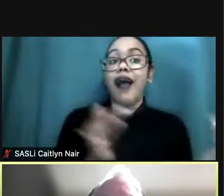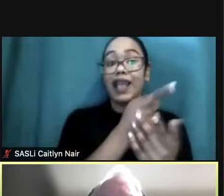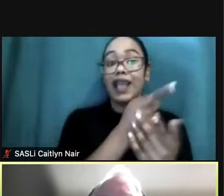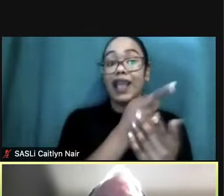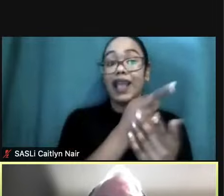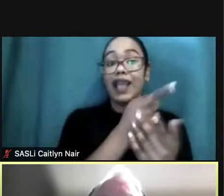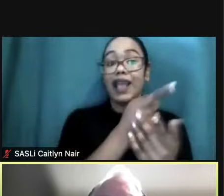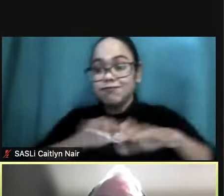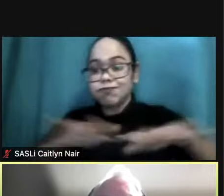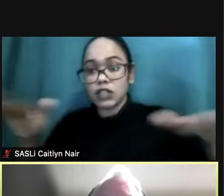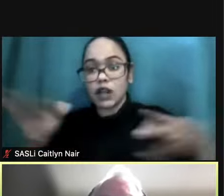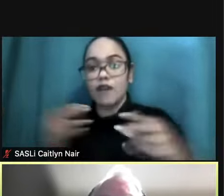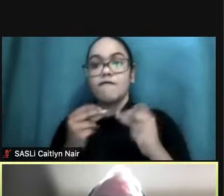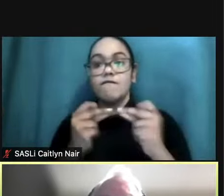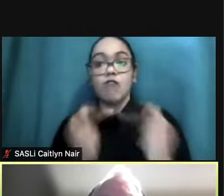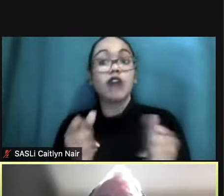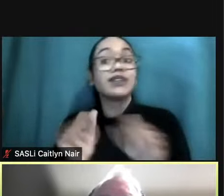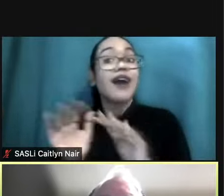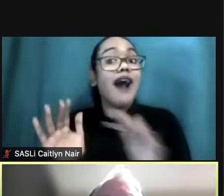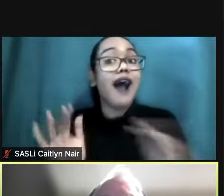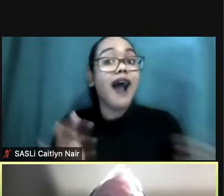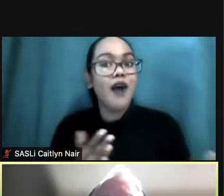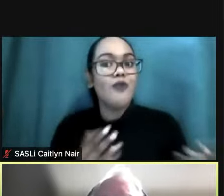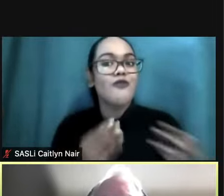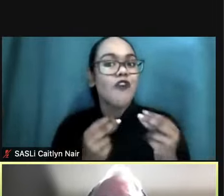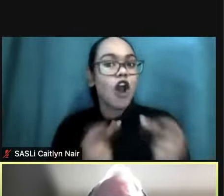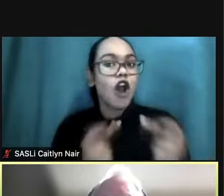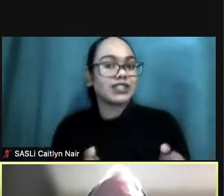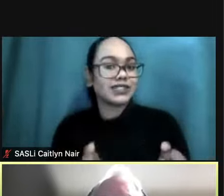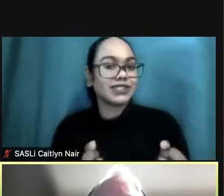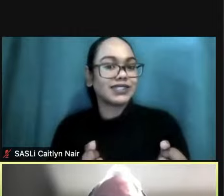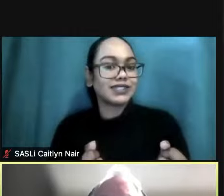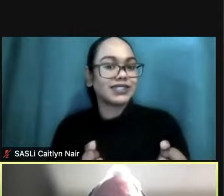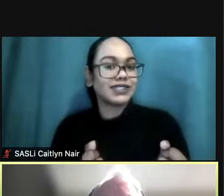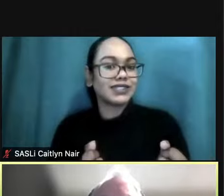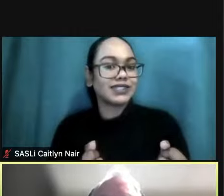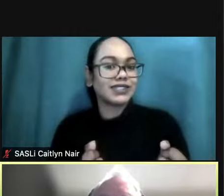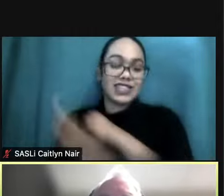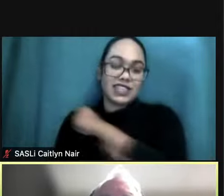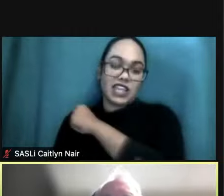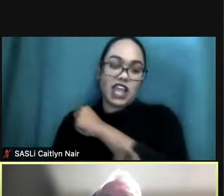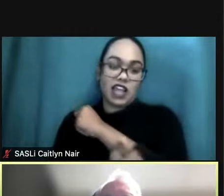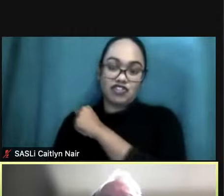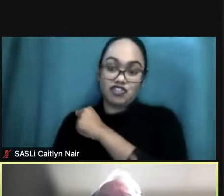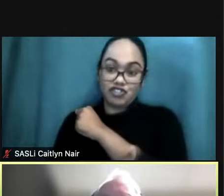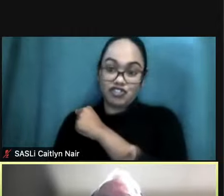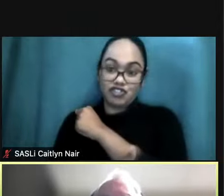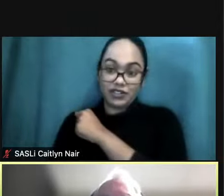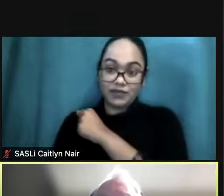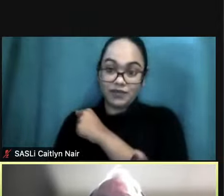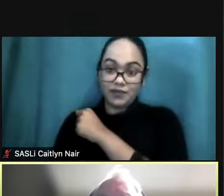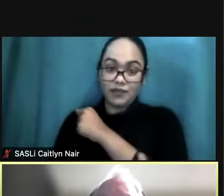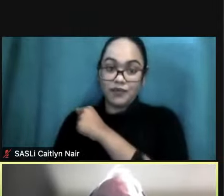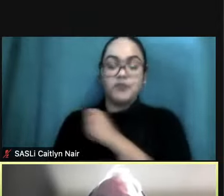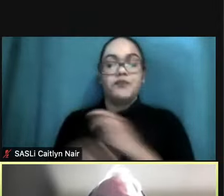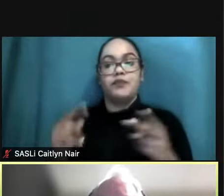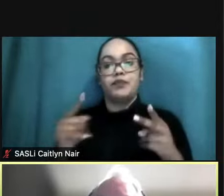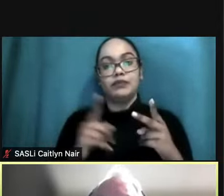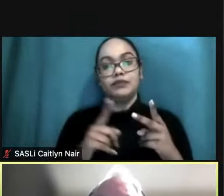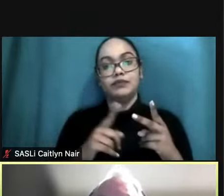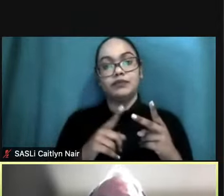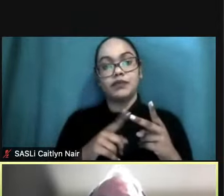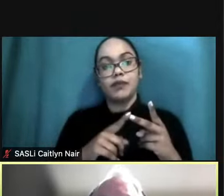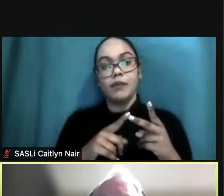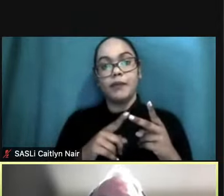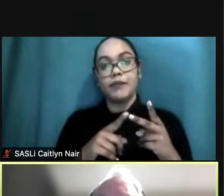how efficiently can it spread in the population? And there we are well set